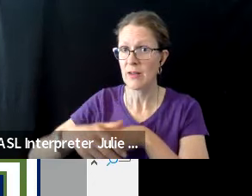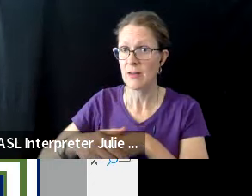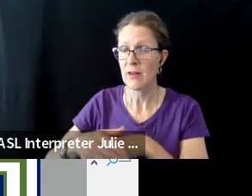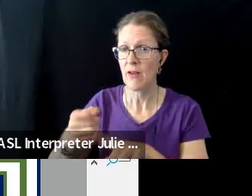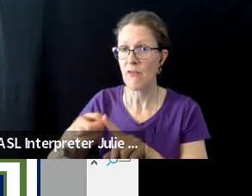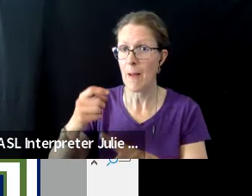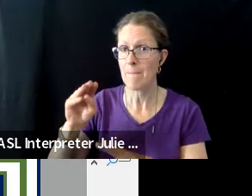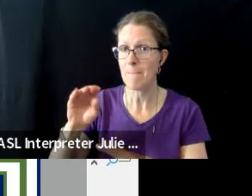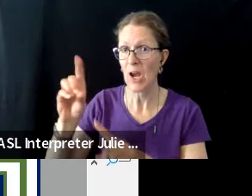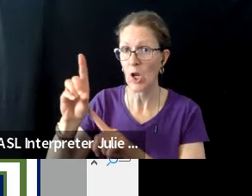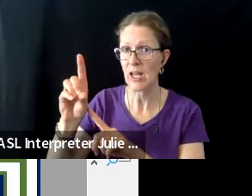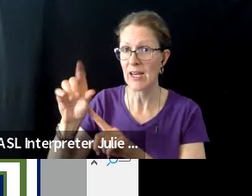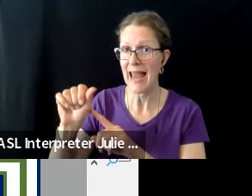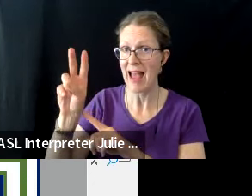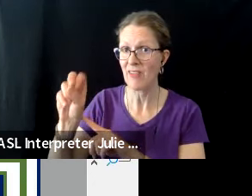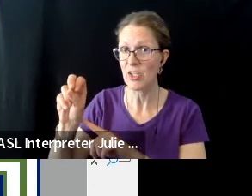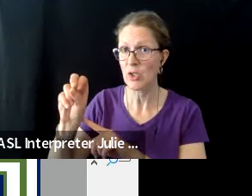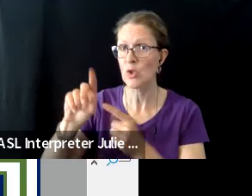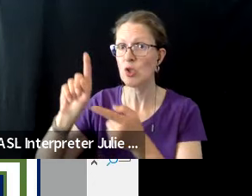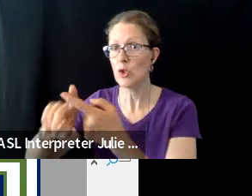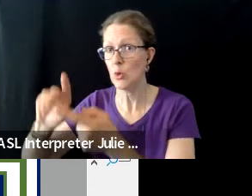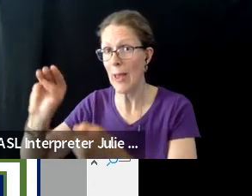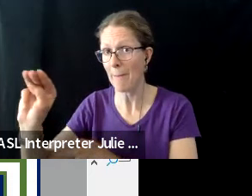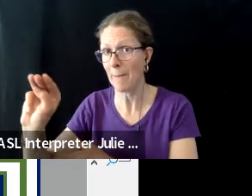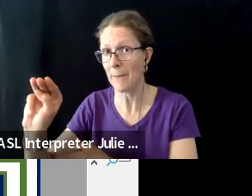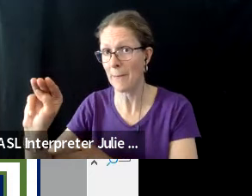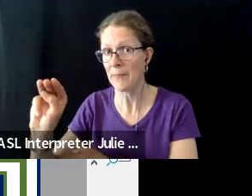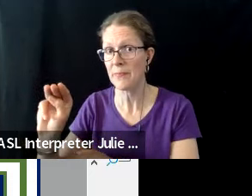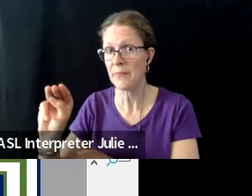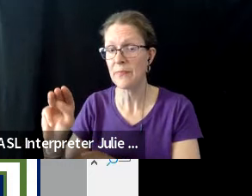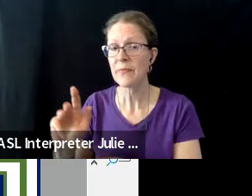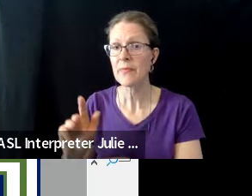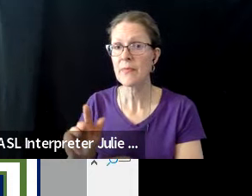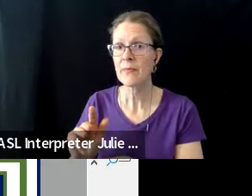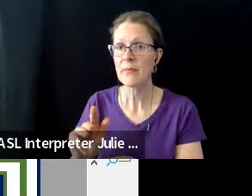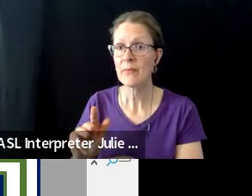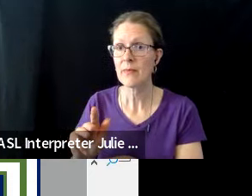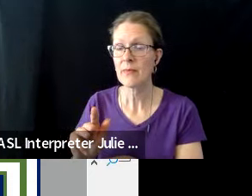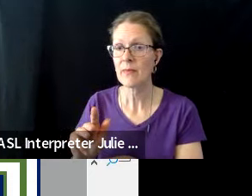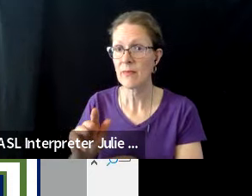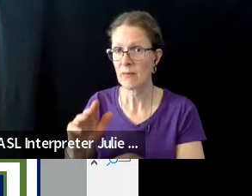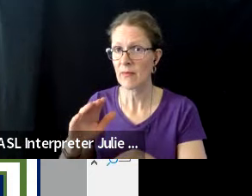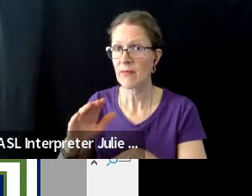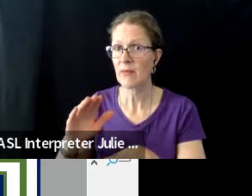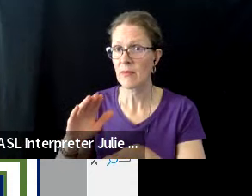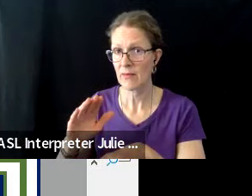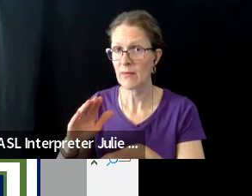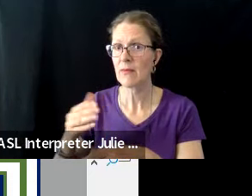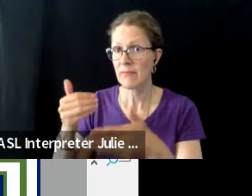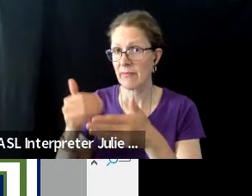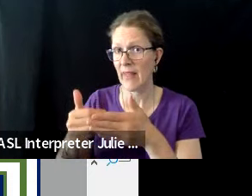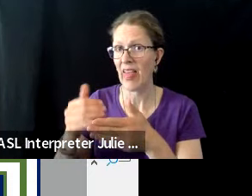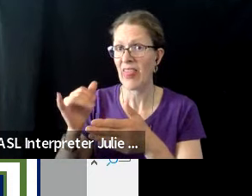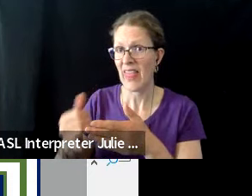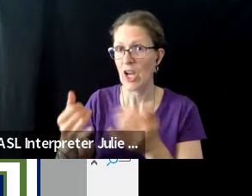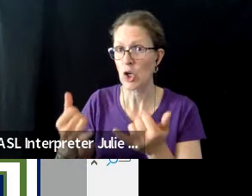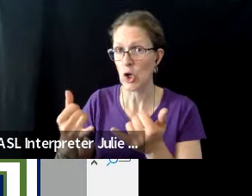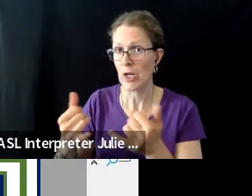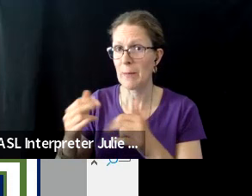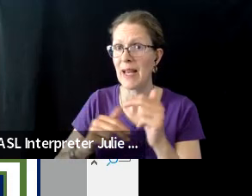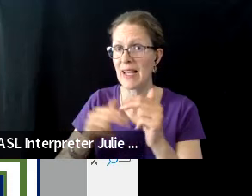Maryland Avenue down to M along the edge of the current building between there and the park